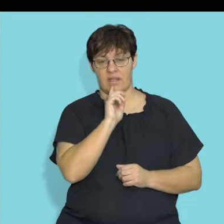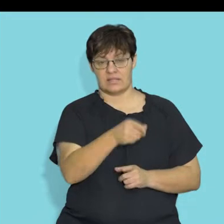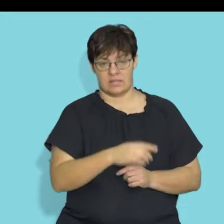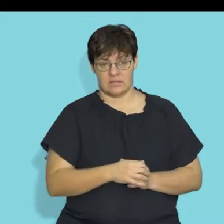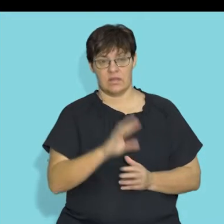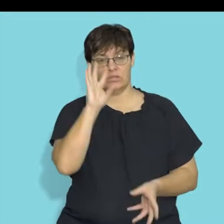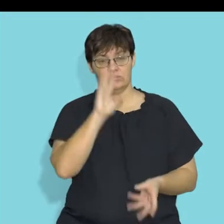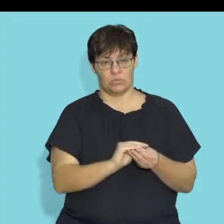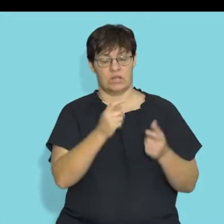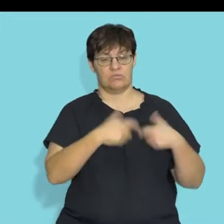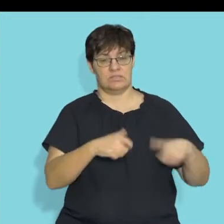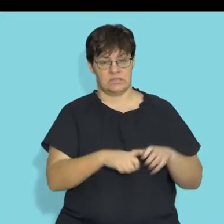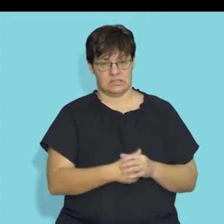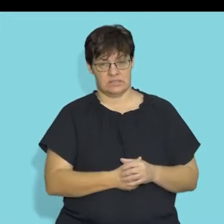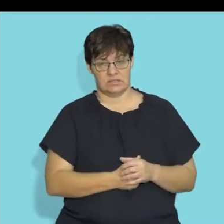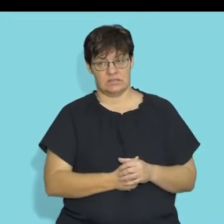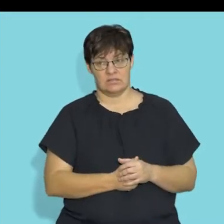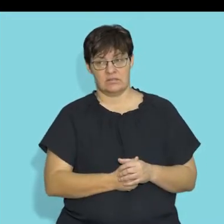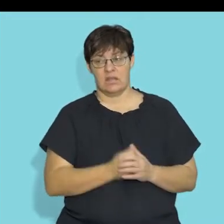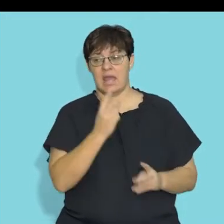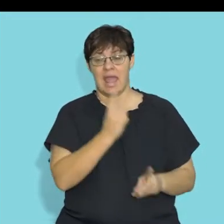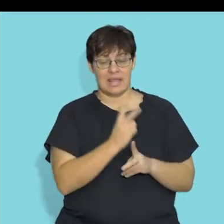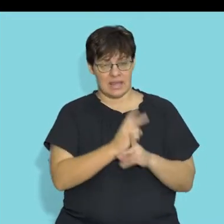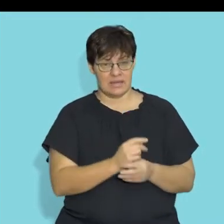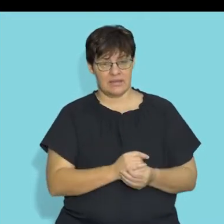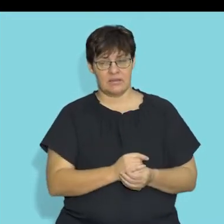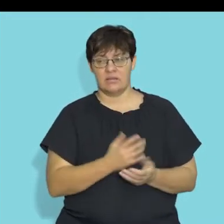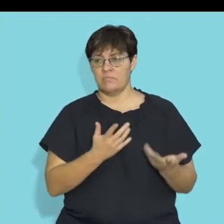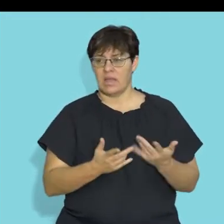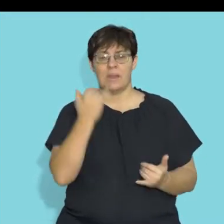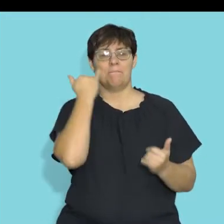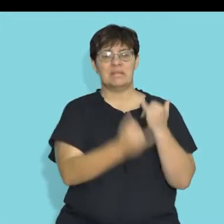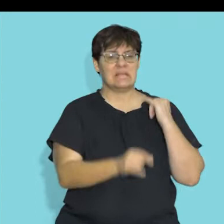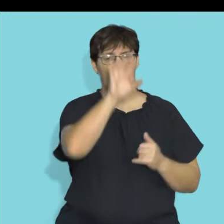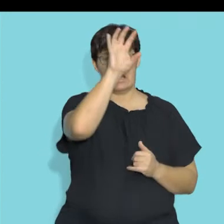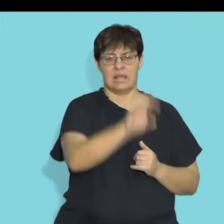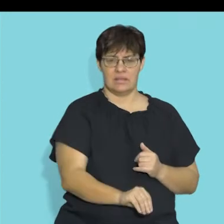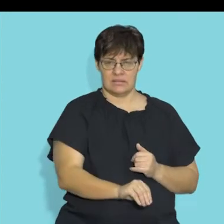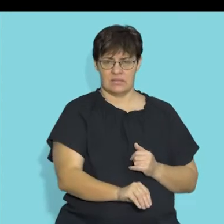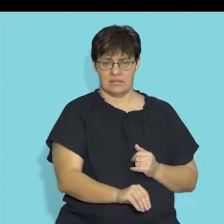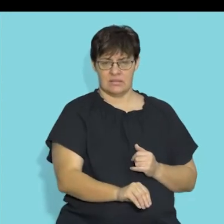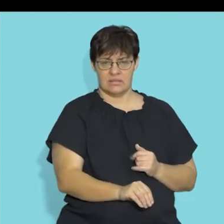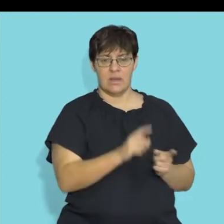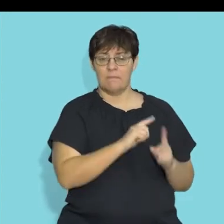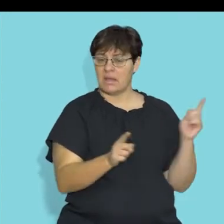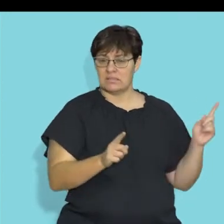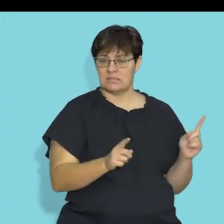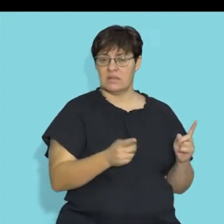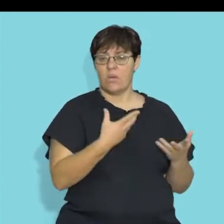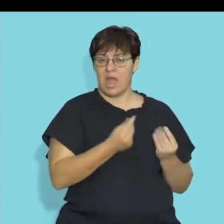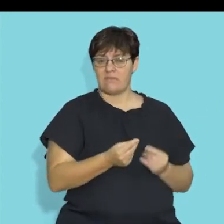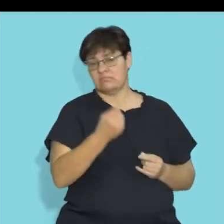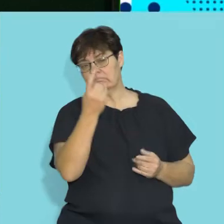222,280. There's my correct answer. That's my total receipts. Now, a question again. What if you have made a mistake with one